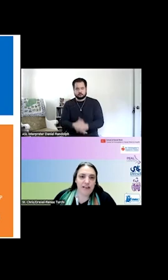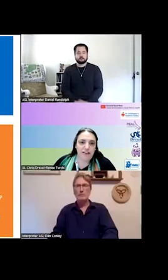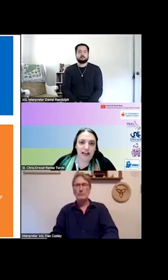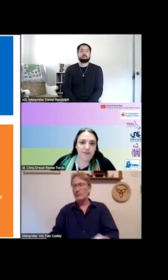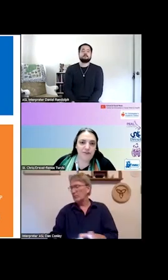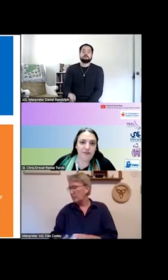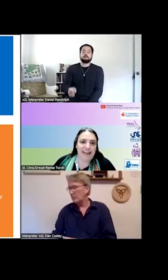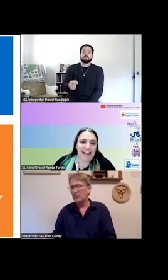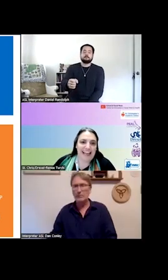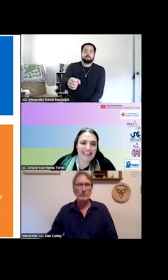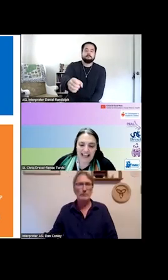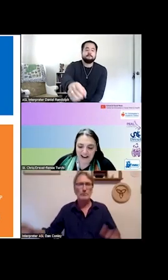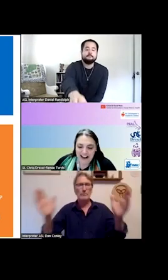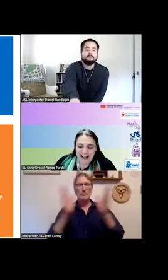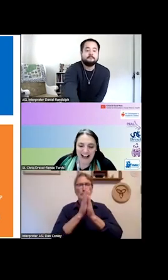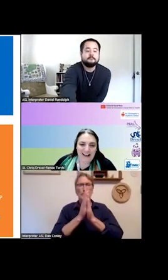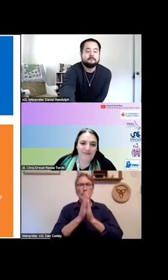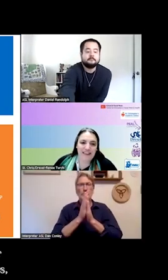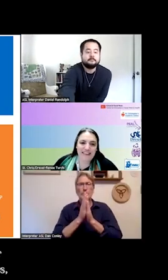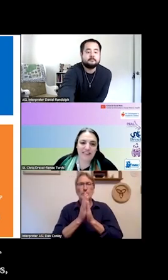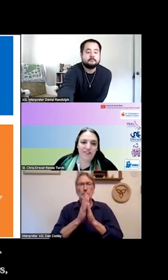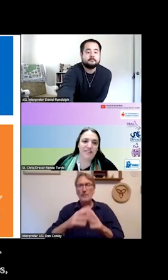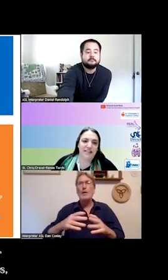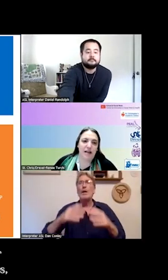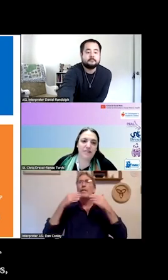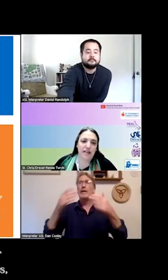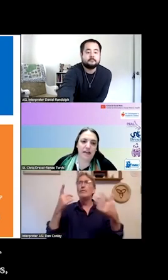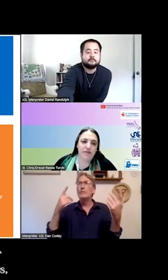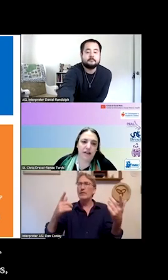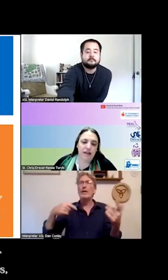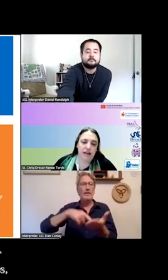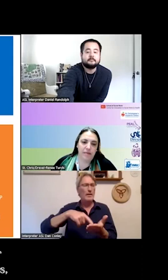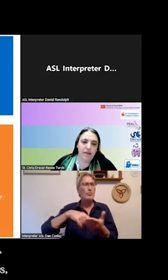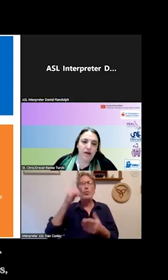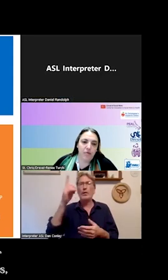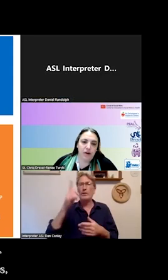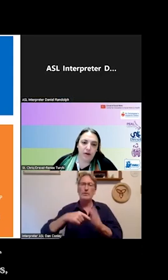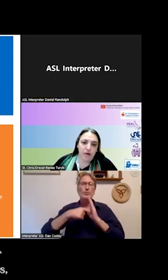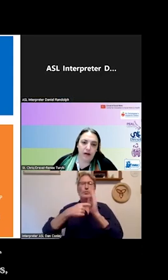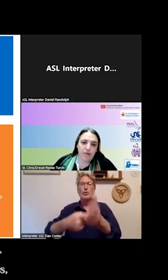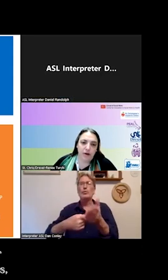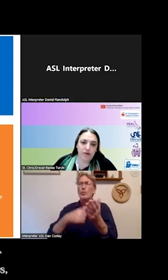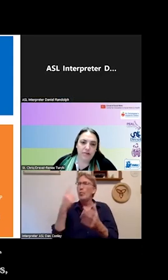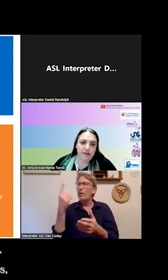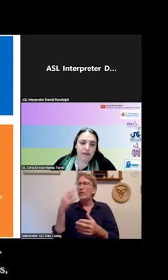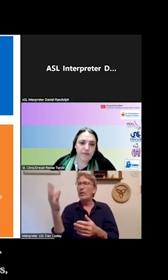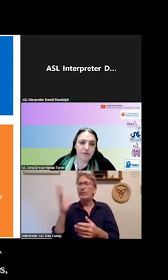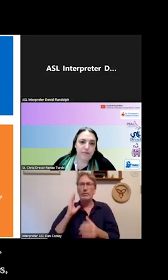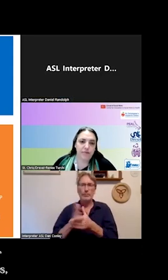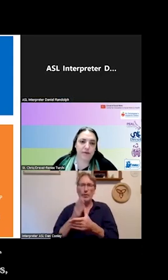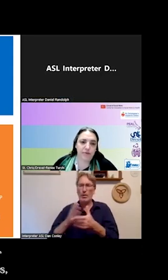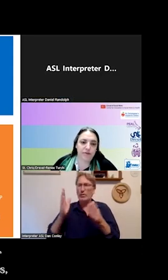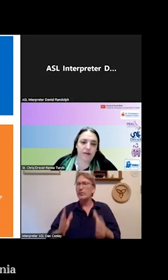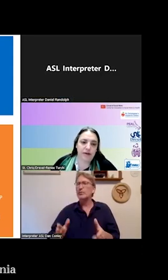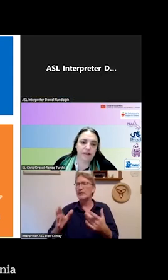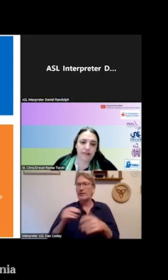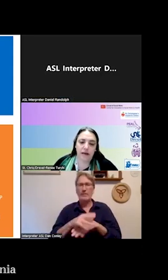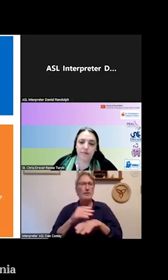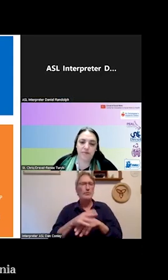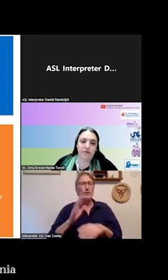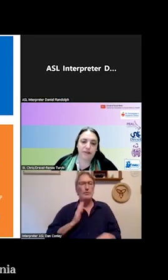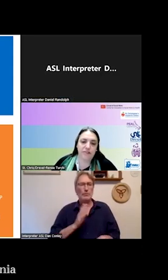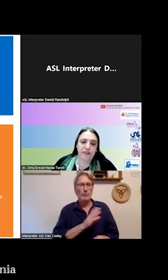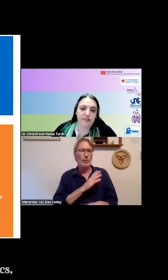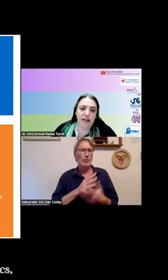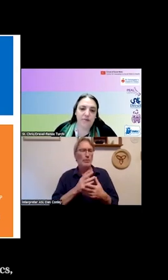So you guys are doing great. Hang in there. This is just a slide of the one of our partners and advisory board members, Eileen